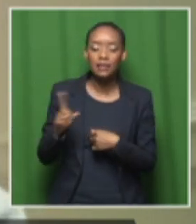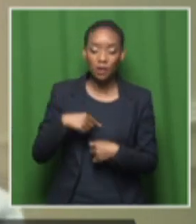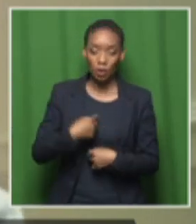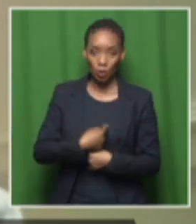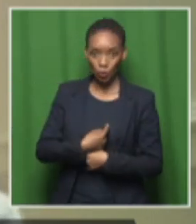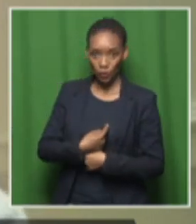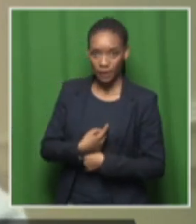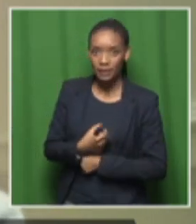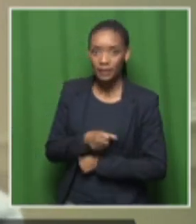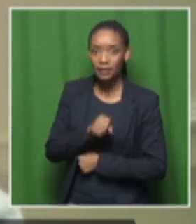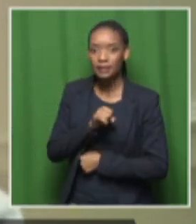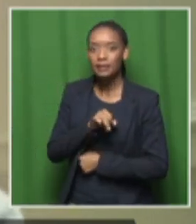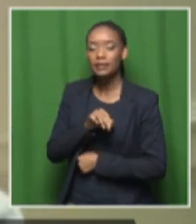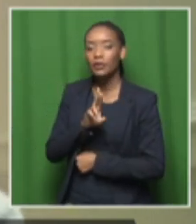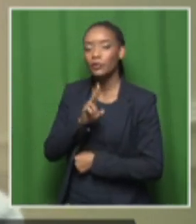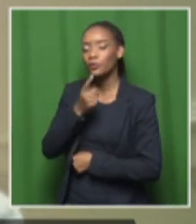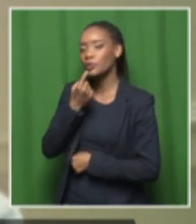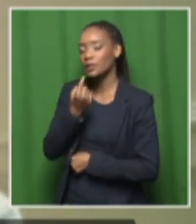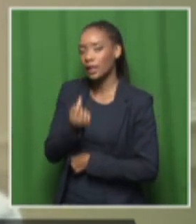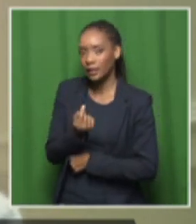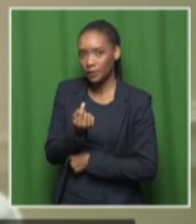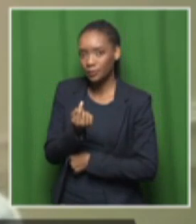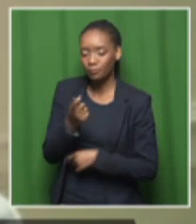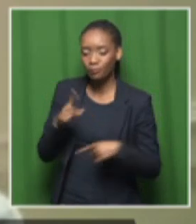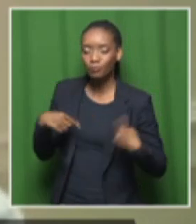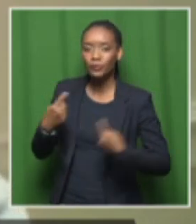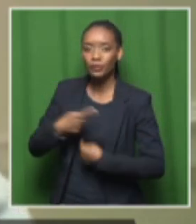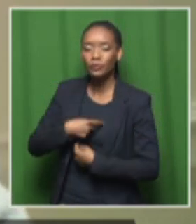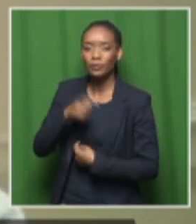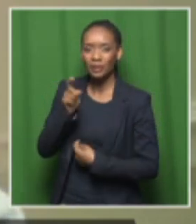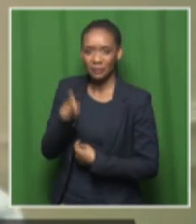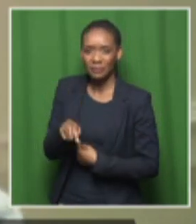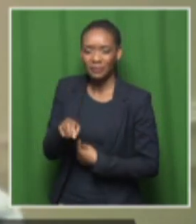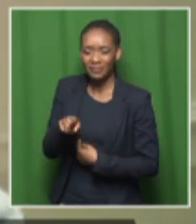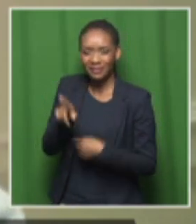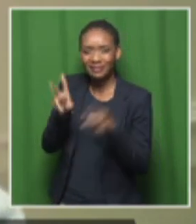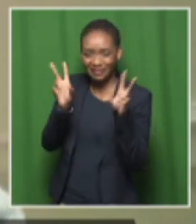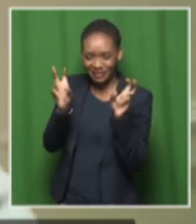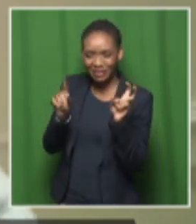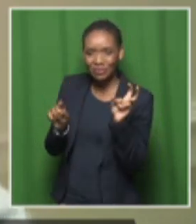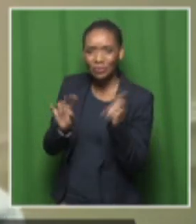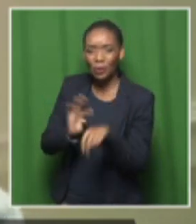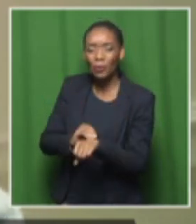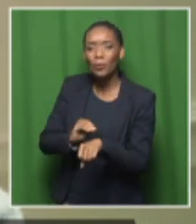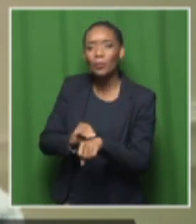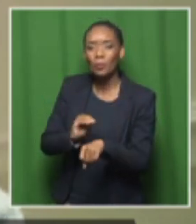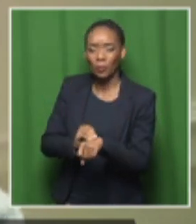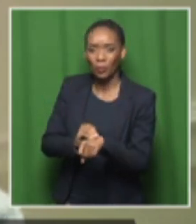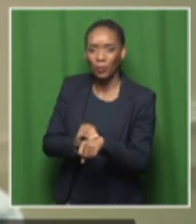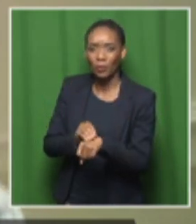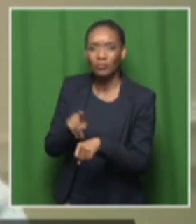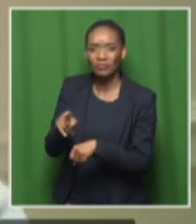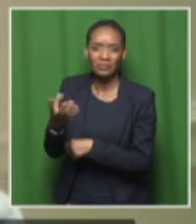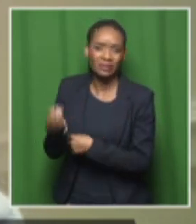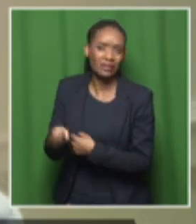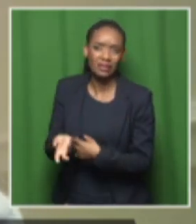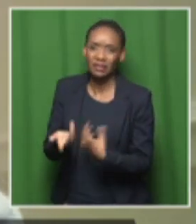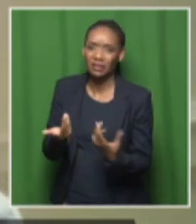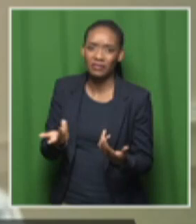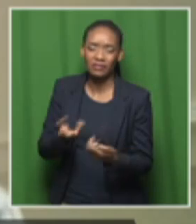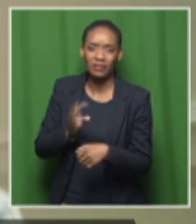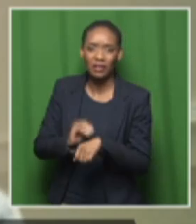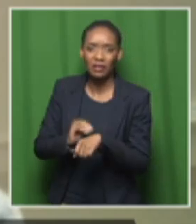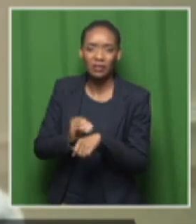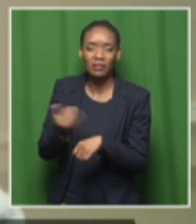said is also an issue that we needed to raise, because there are state entities like State